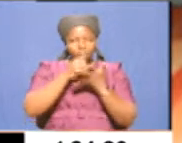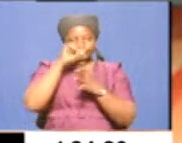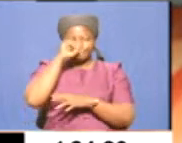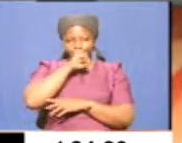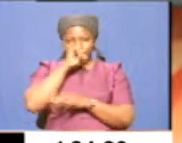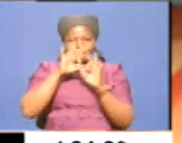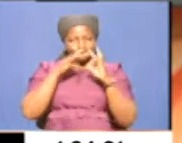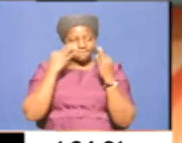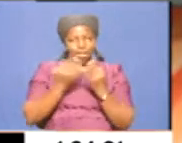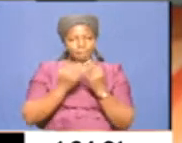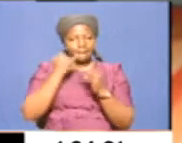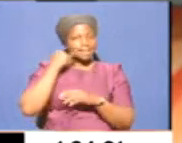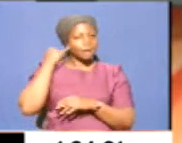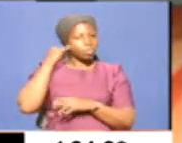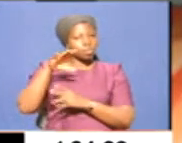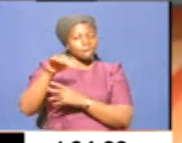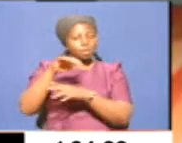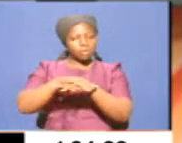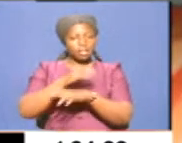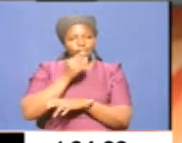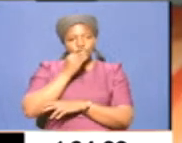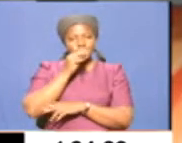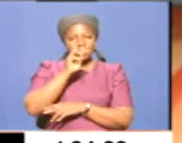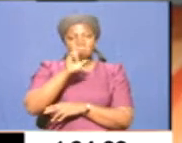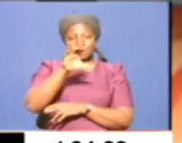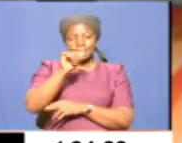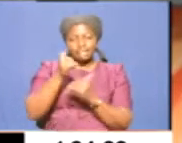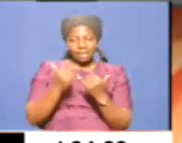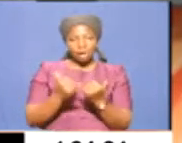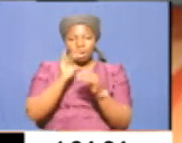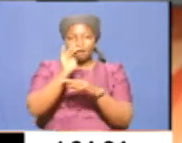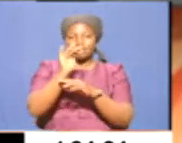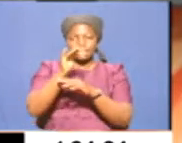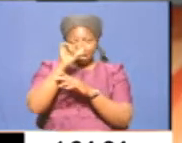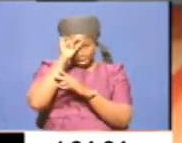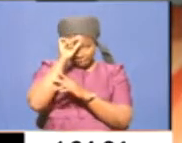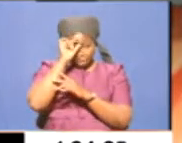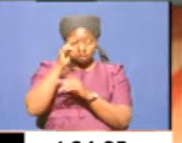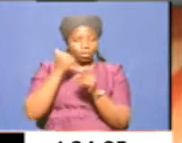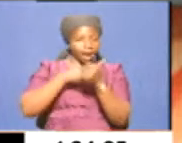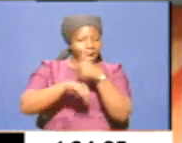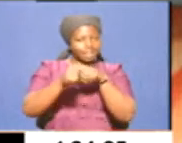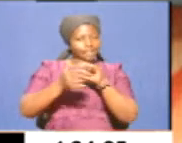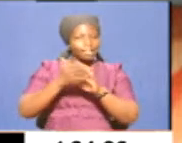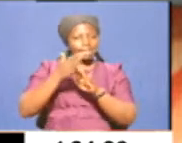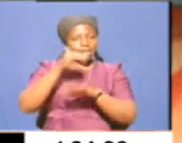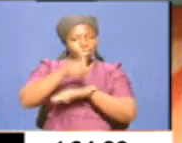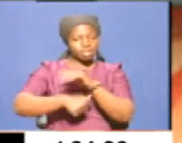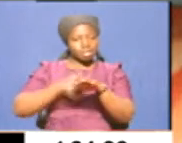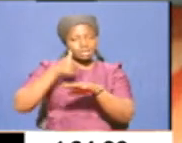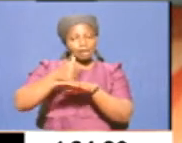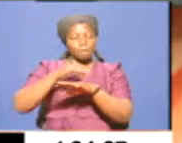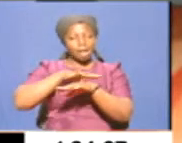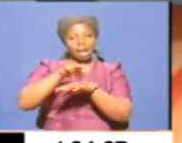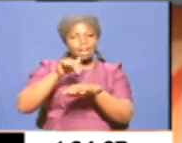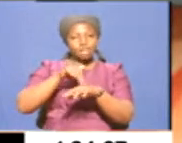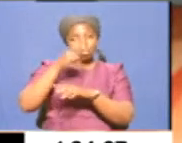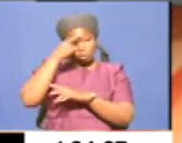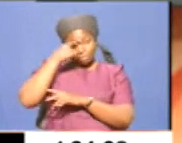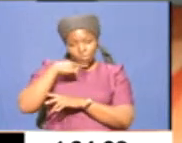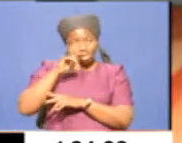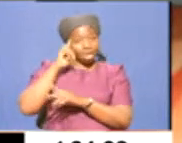food. The MCA is in the meantime challenging the government to hasten the establishment of a national policy aimed at